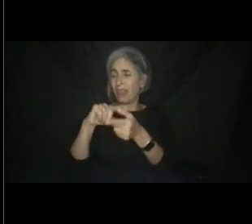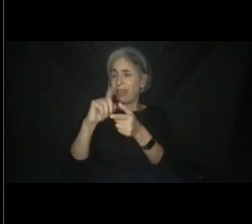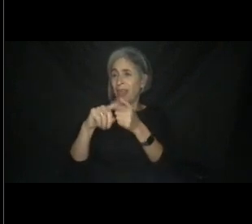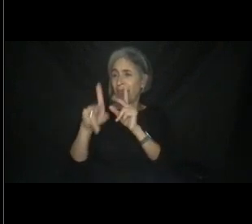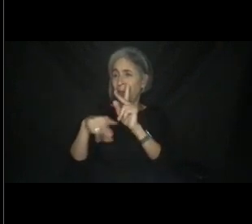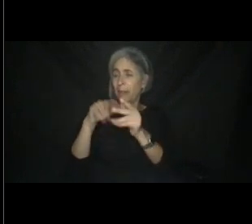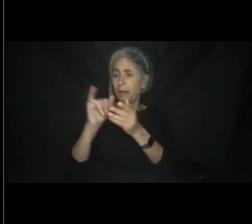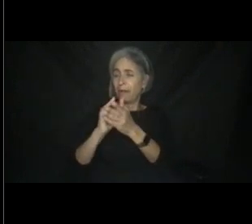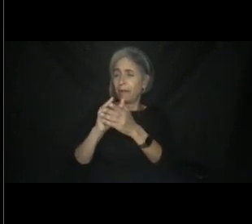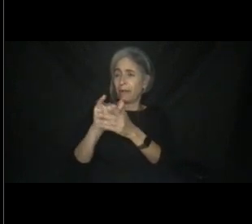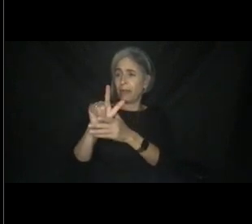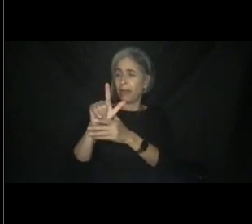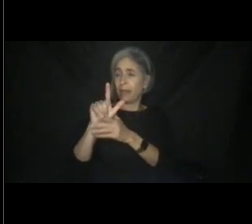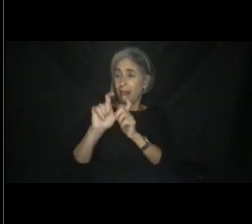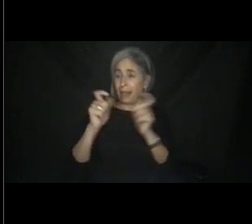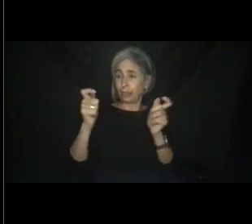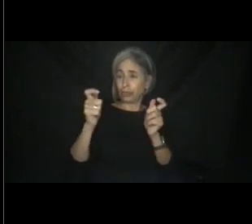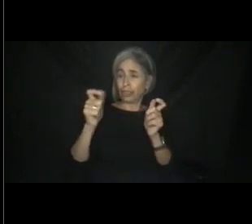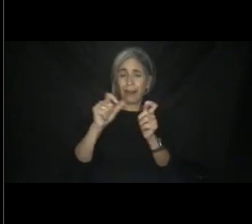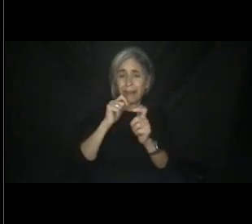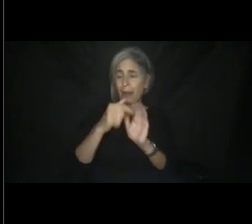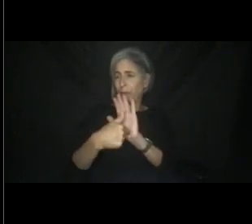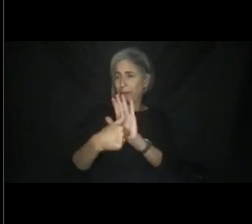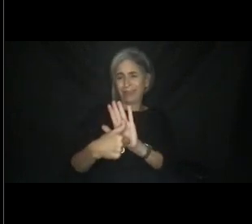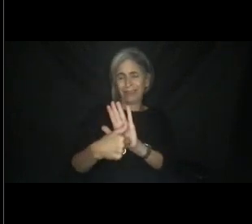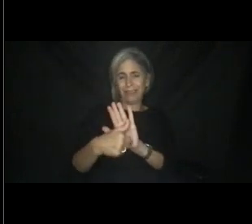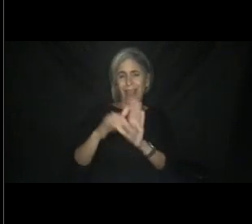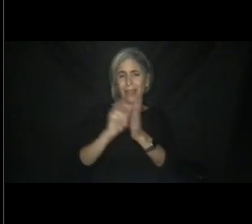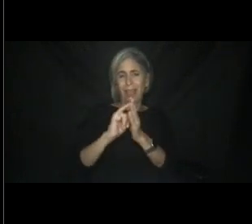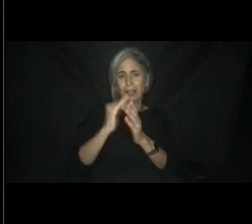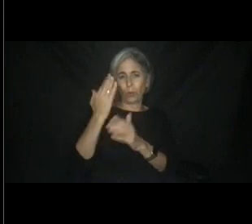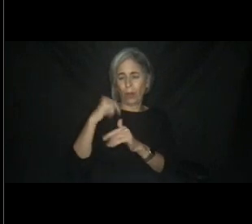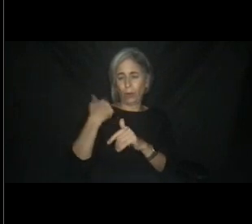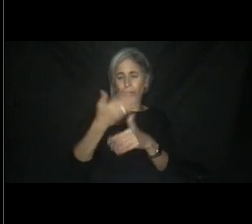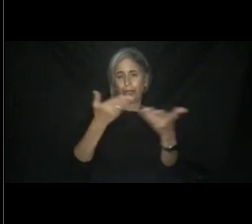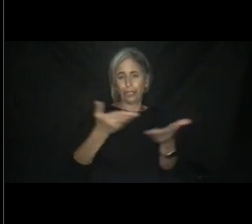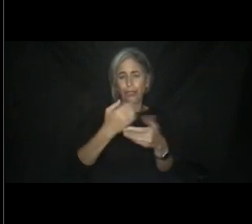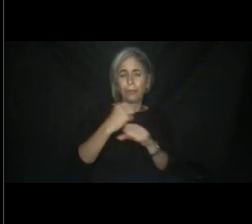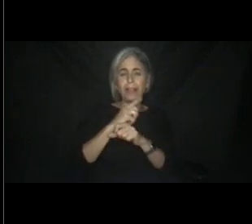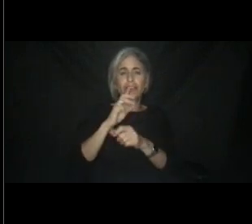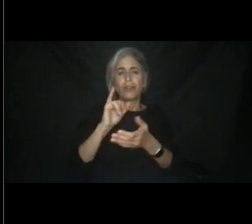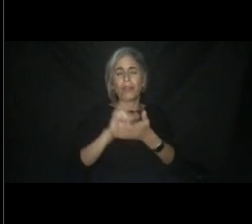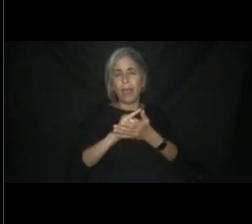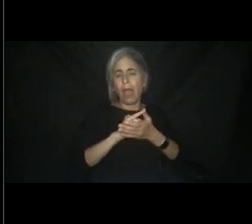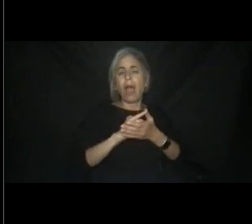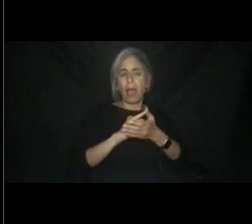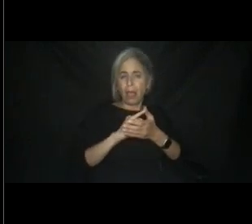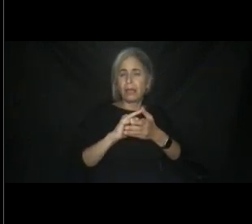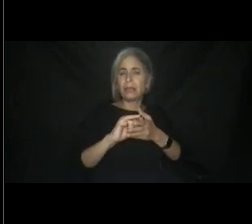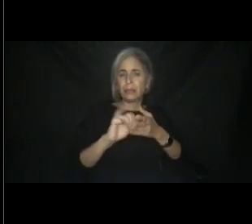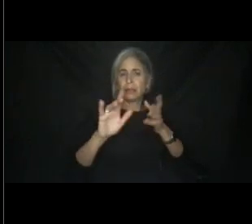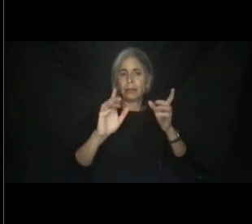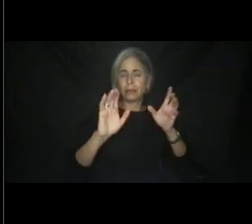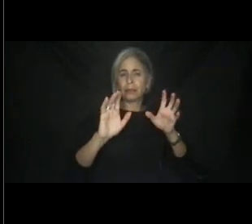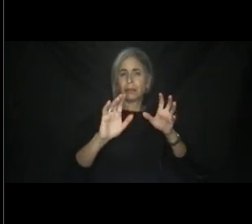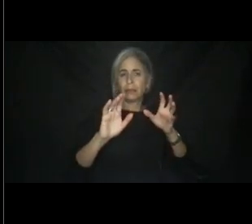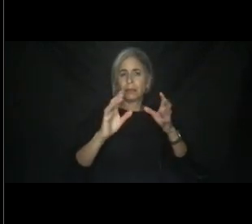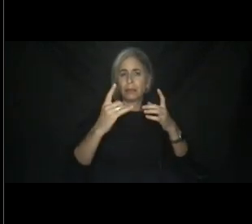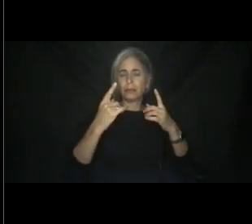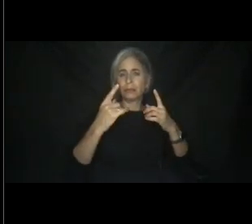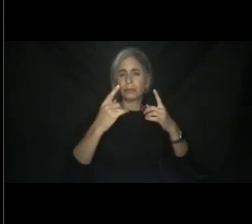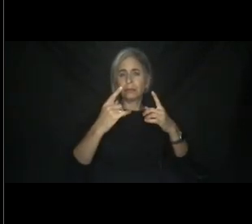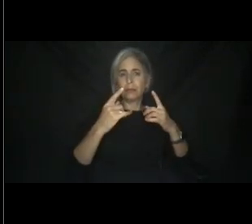of the larger district become underrepresented. So that's why we're here. We're here to make sure that fairness is achieved for all the